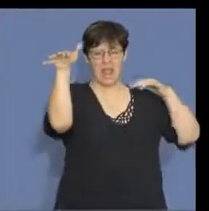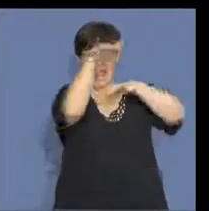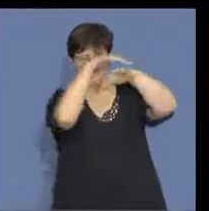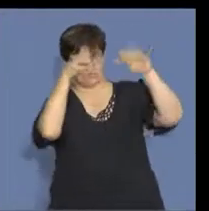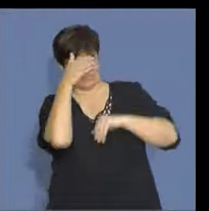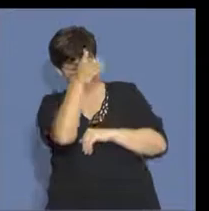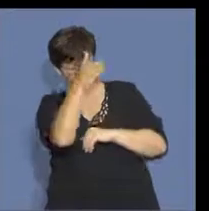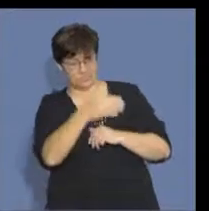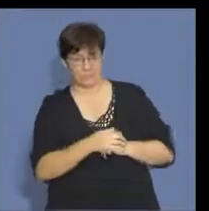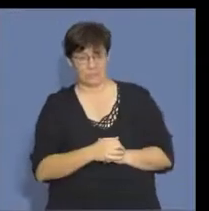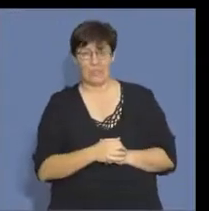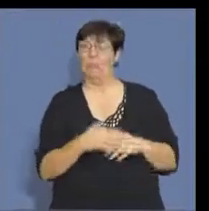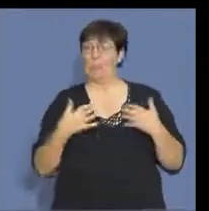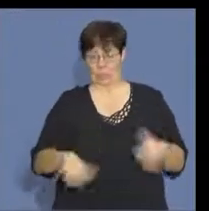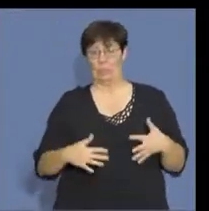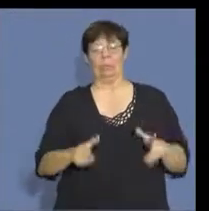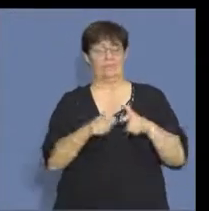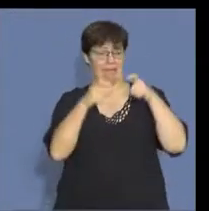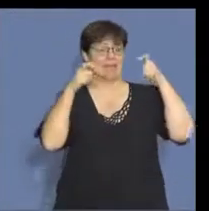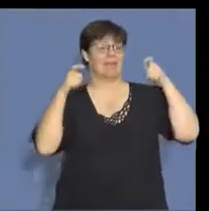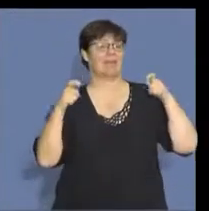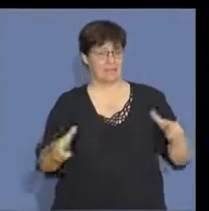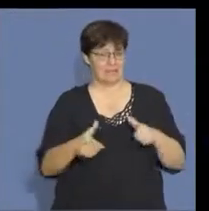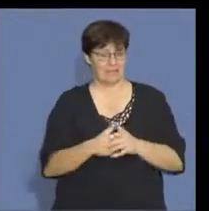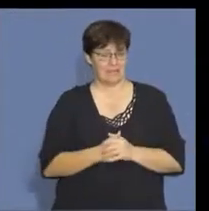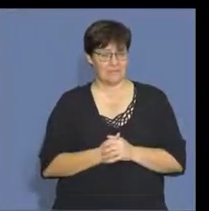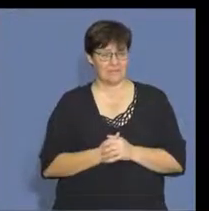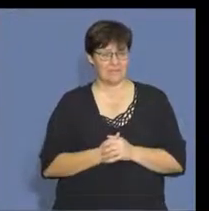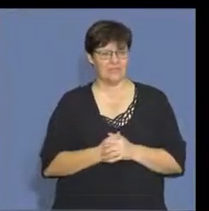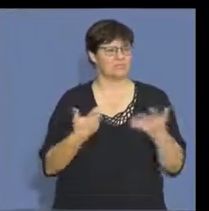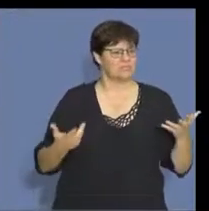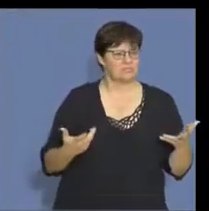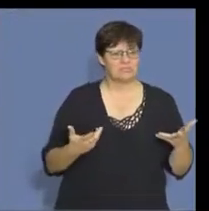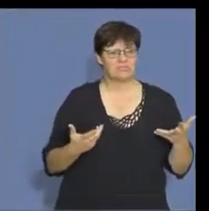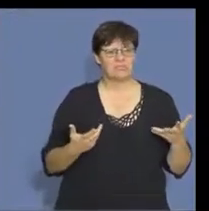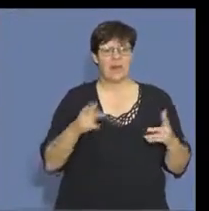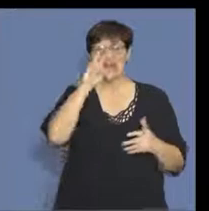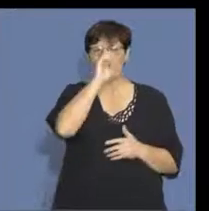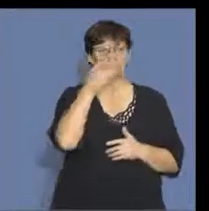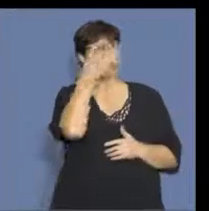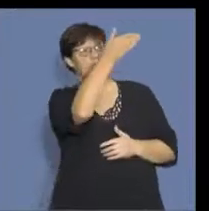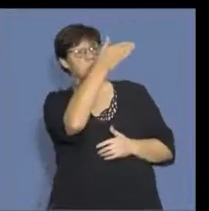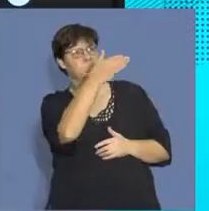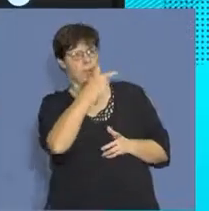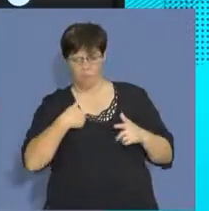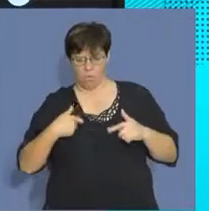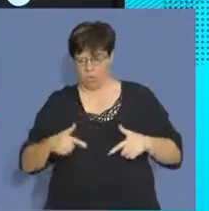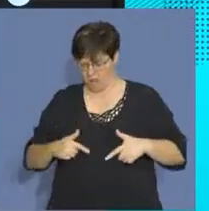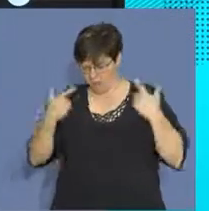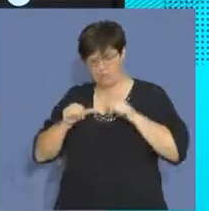is nitrogen, a significant component. One would question, well, how do we survive with so much of nitrogen in the atmosphere?